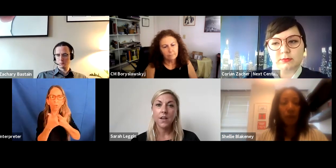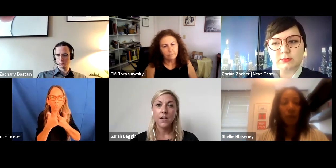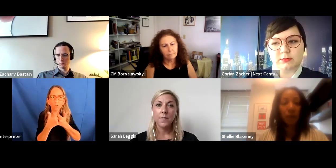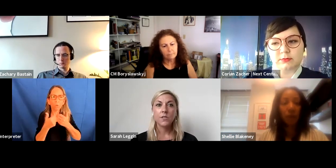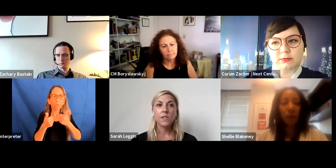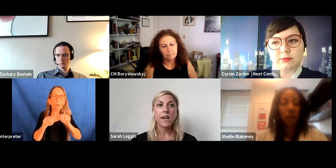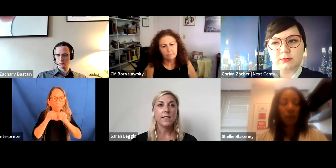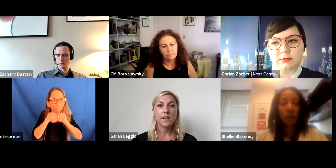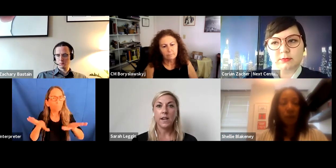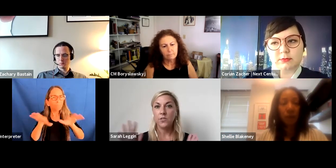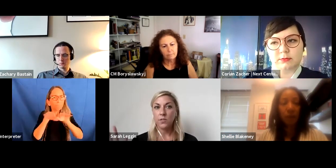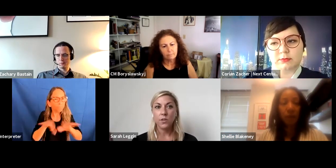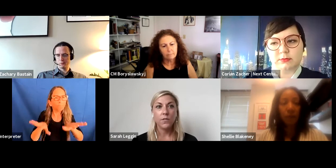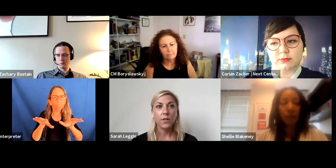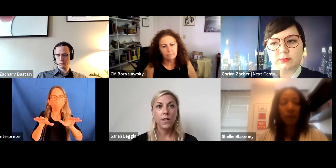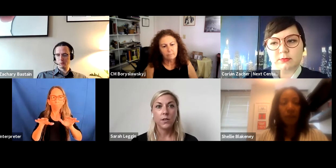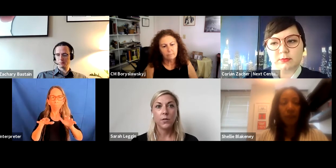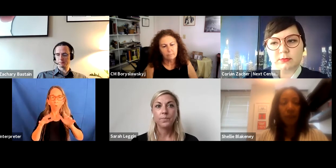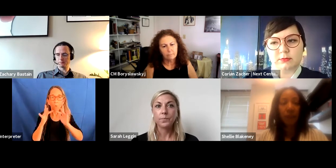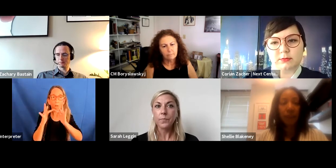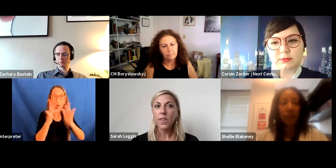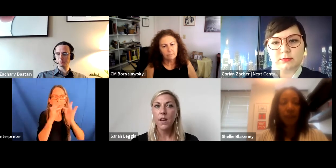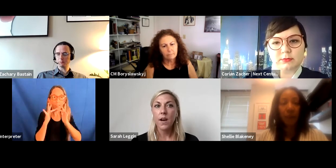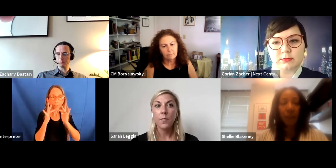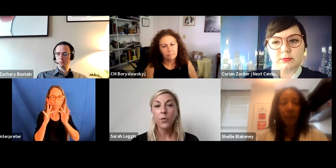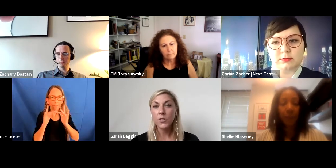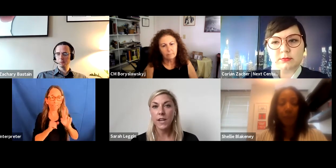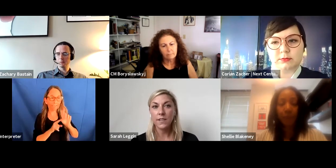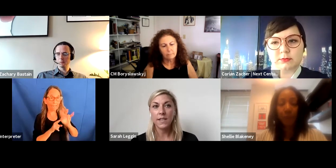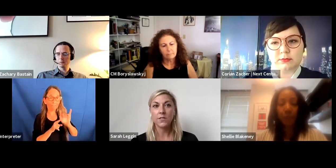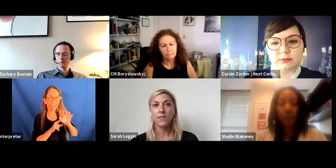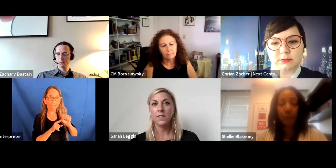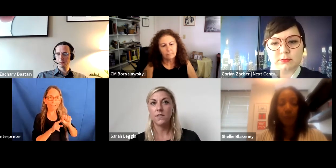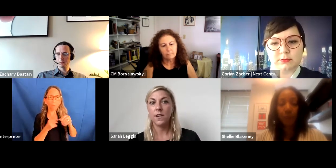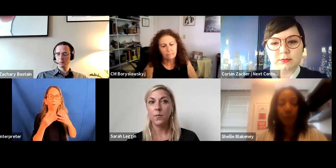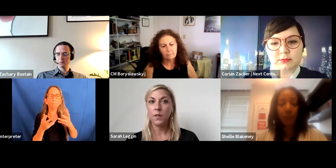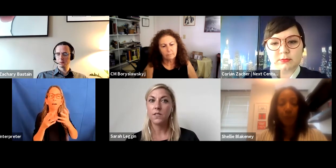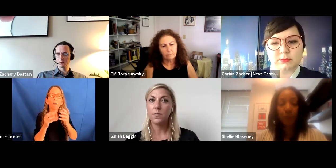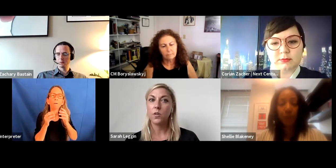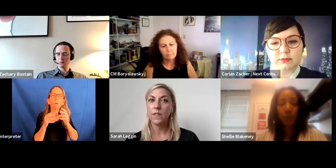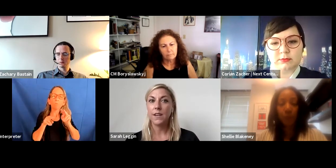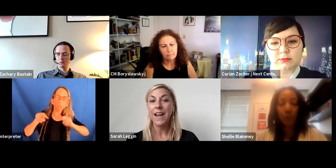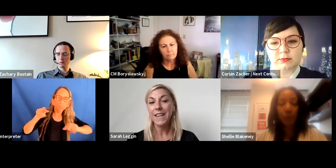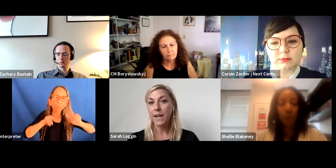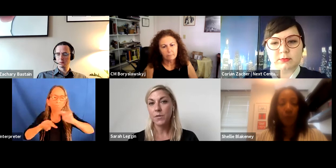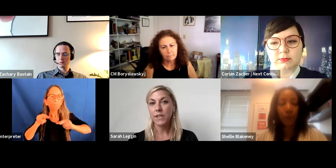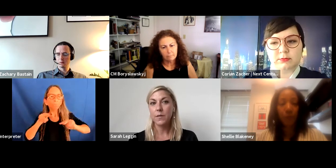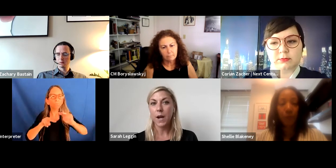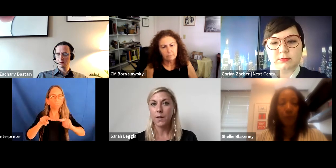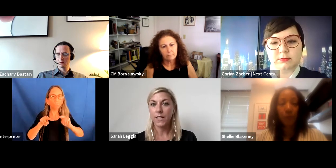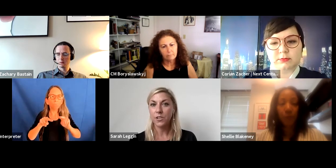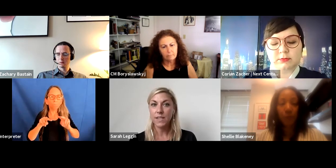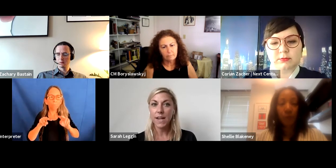devices. So just as a general overview, 4G LTE service is available to more than 99%